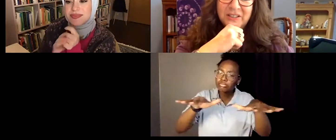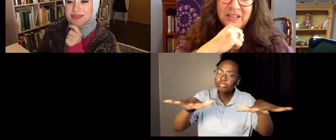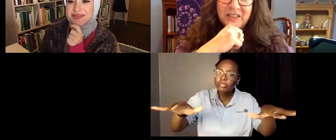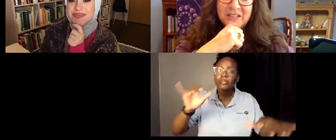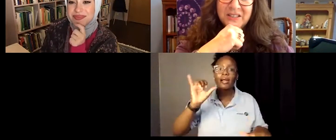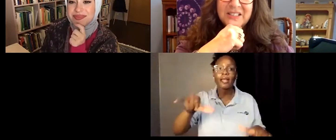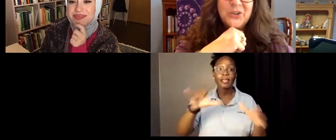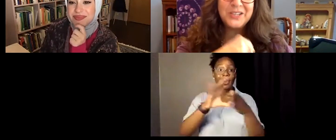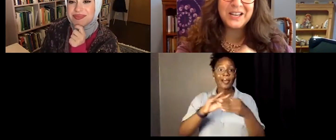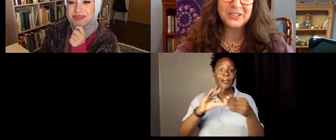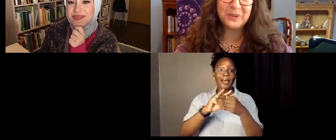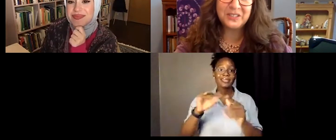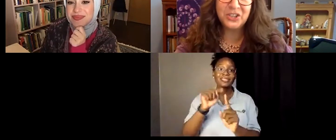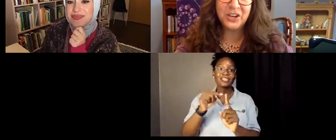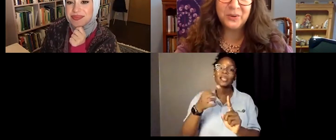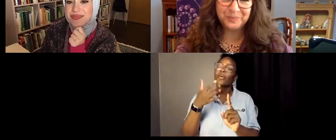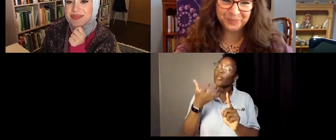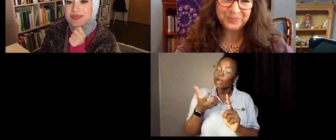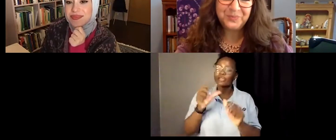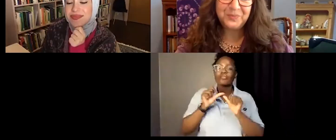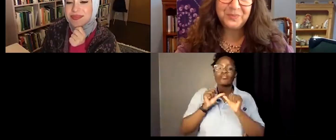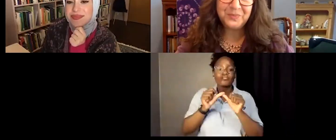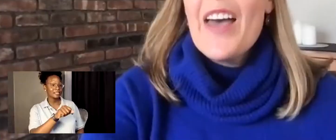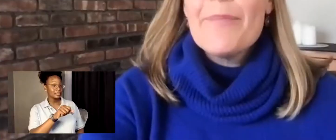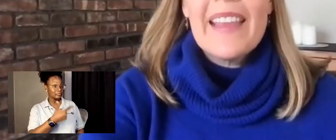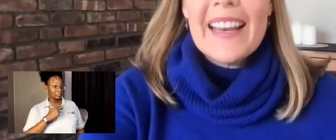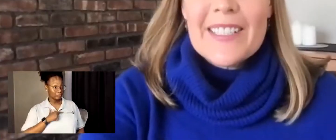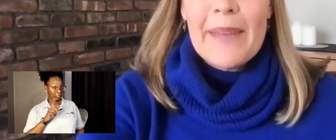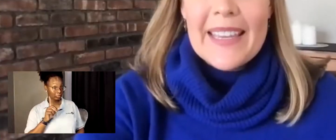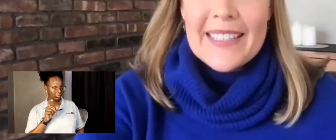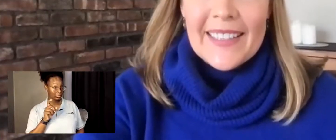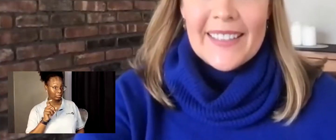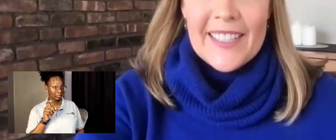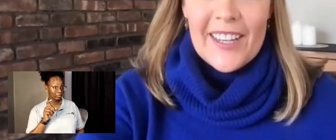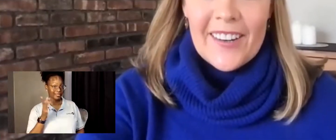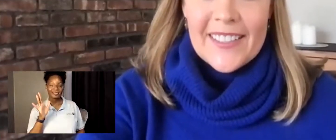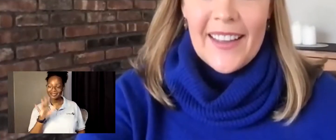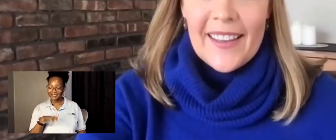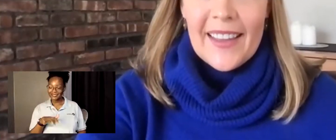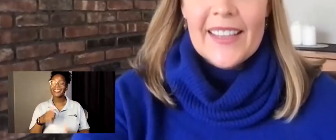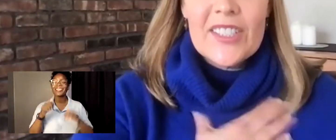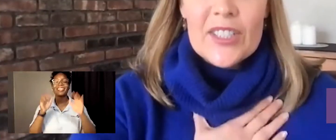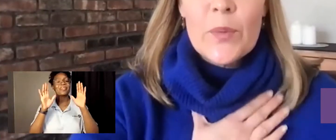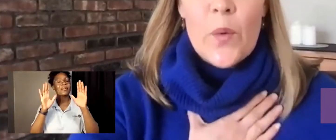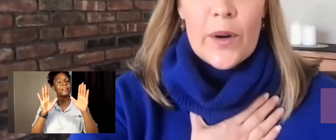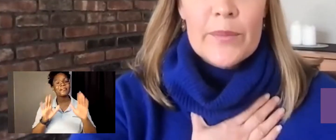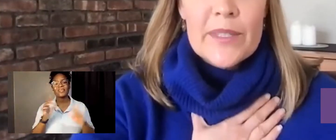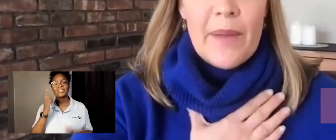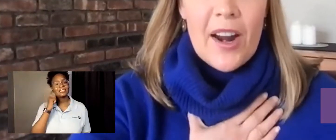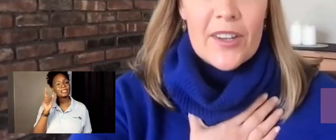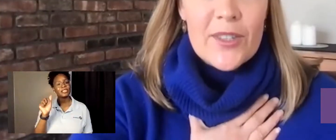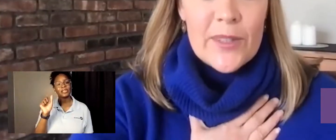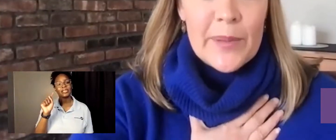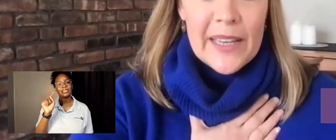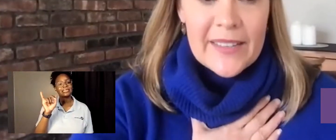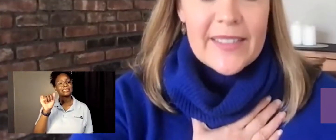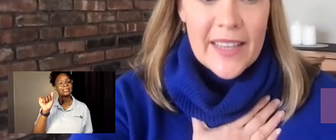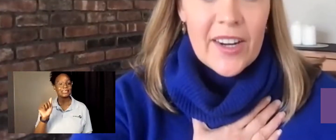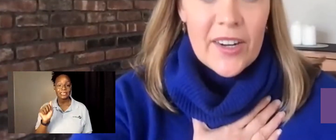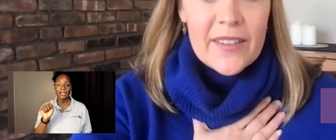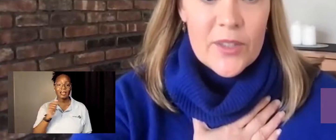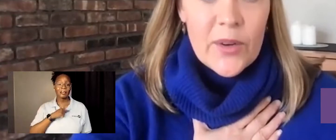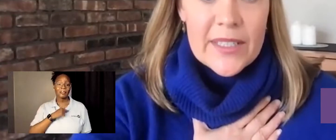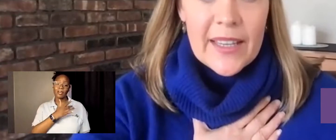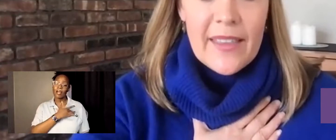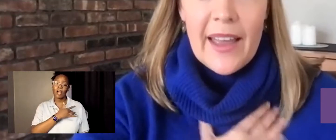message. Continue to get this message out. That is amazing to hear, Atiyah. Like, it just warms my heart so deeply to